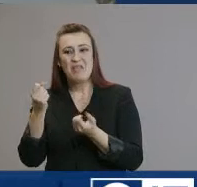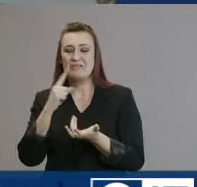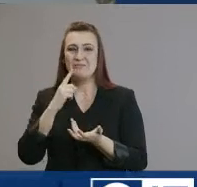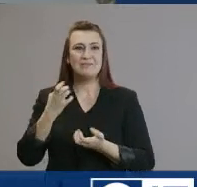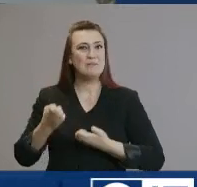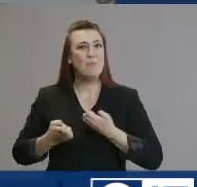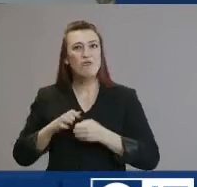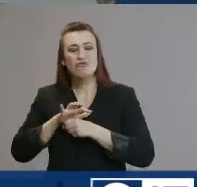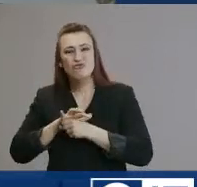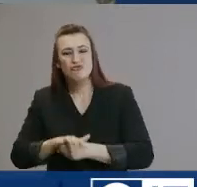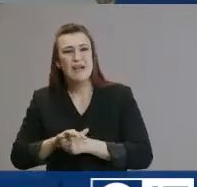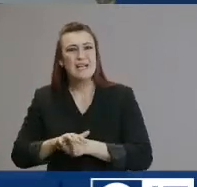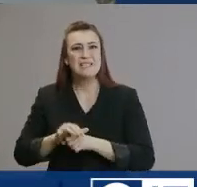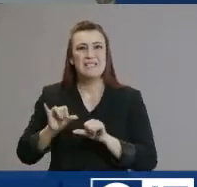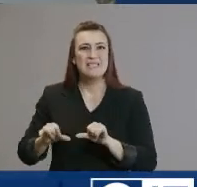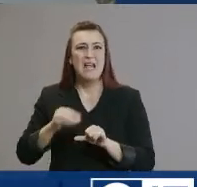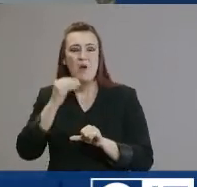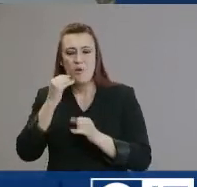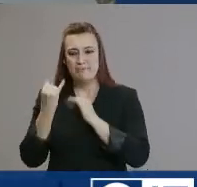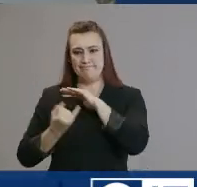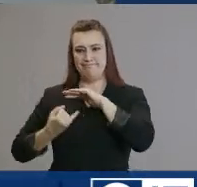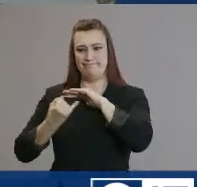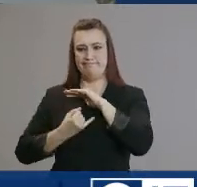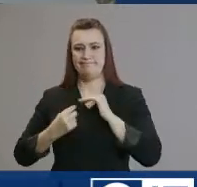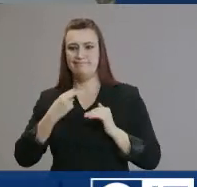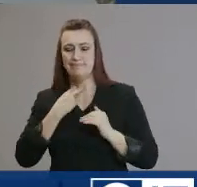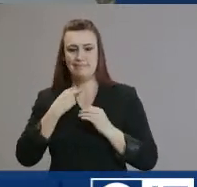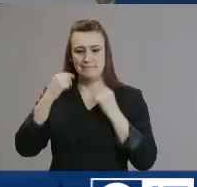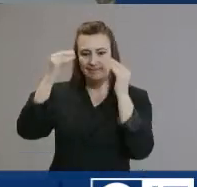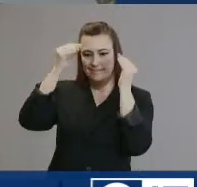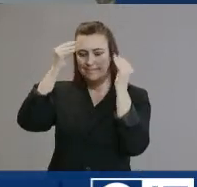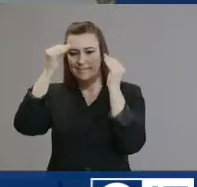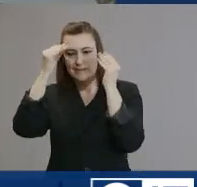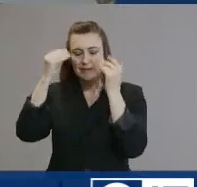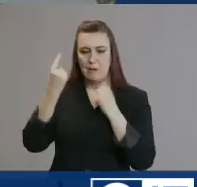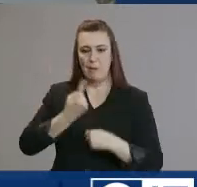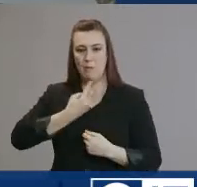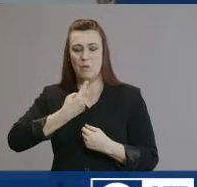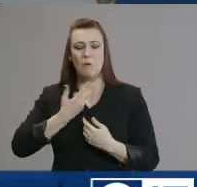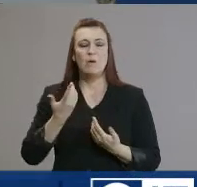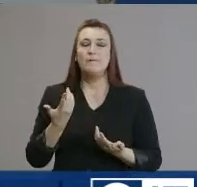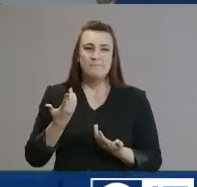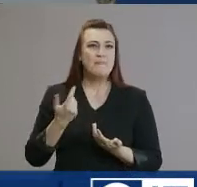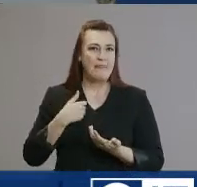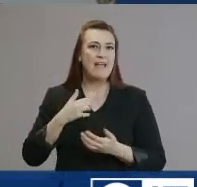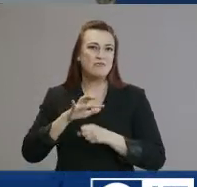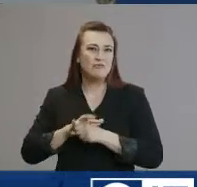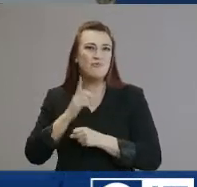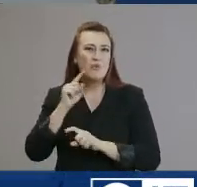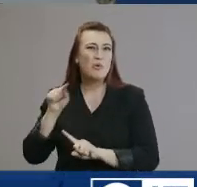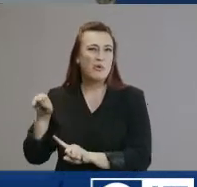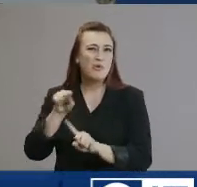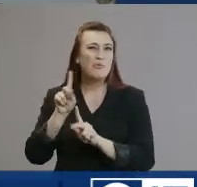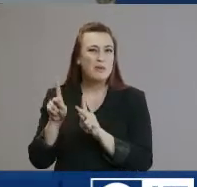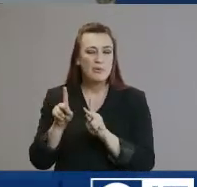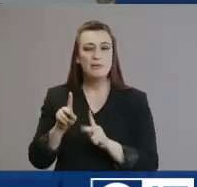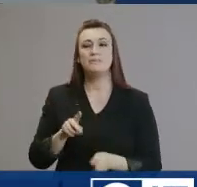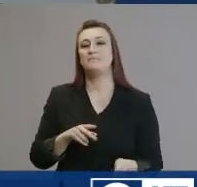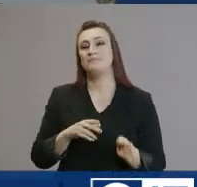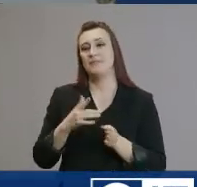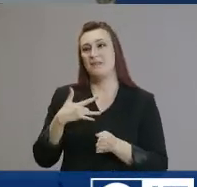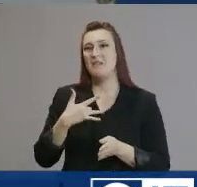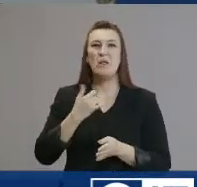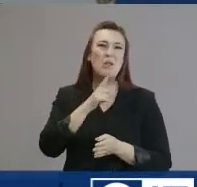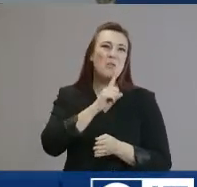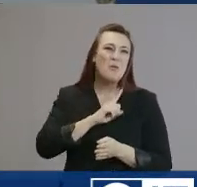along with the stay-at-home order and closure of the economy, and then loneliness and isolation. And I'm sure you all have heard us talk